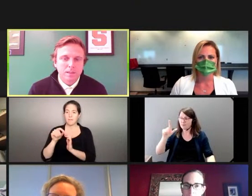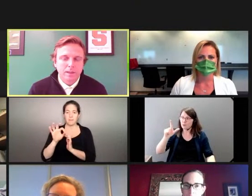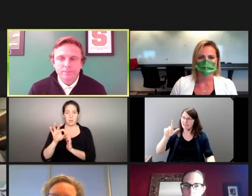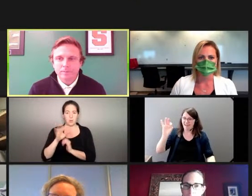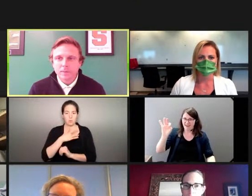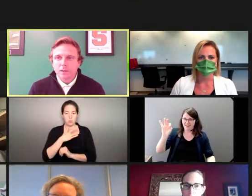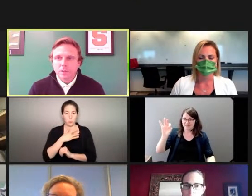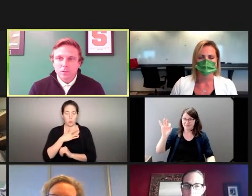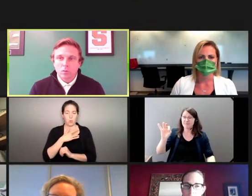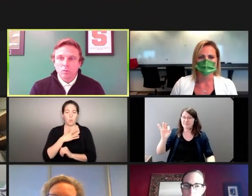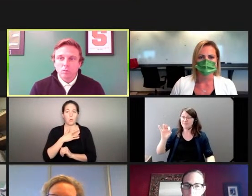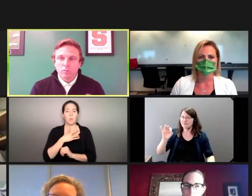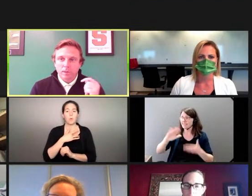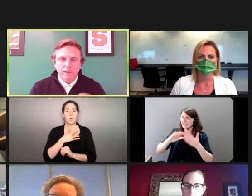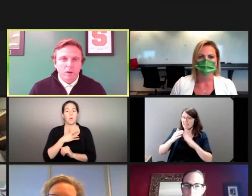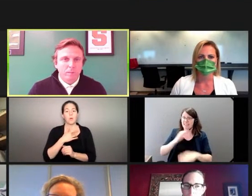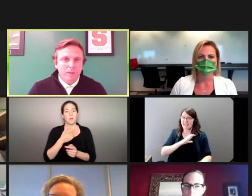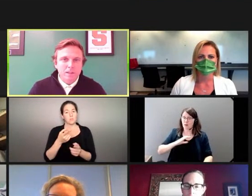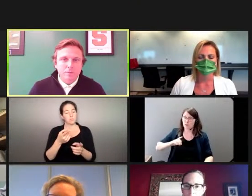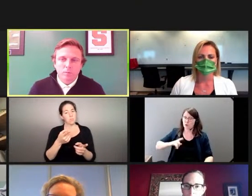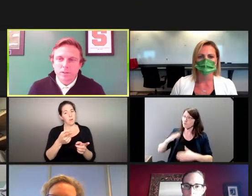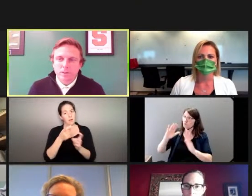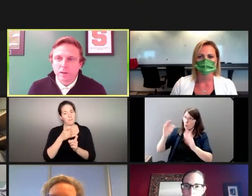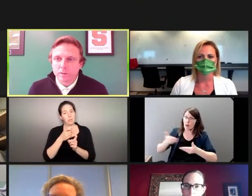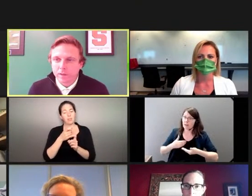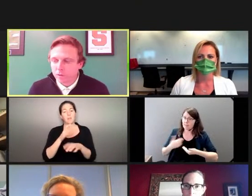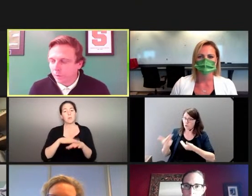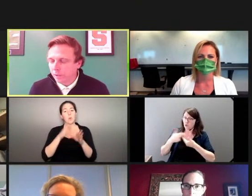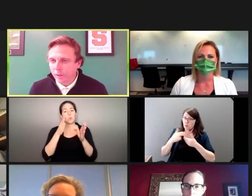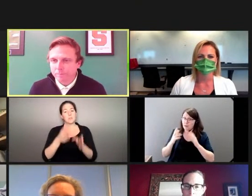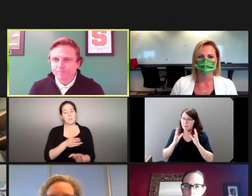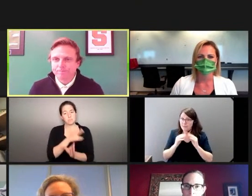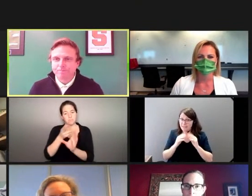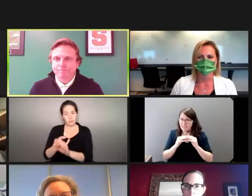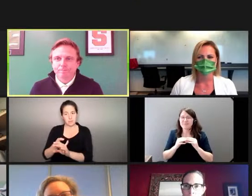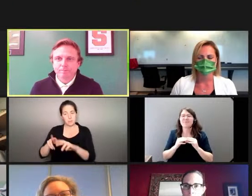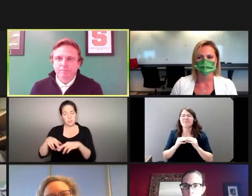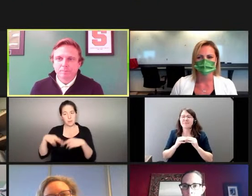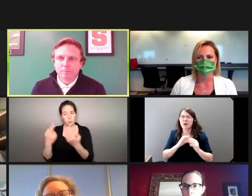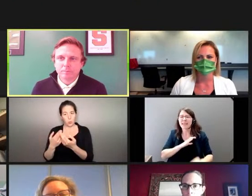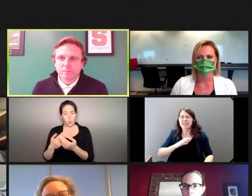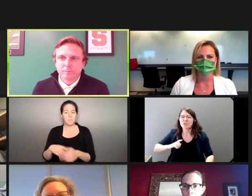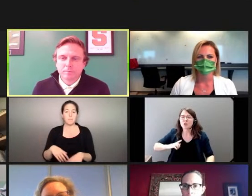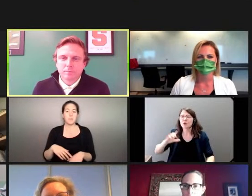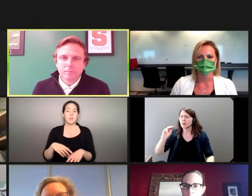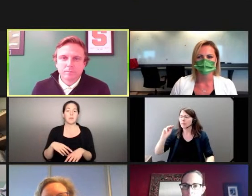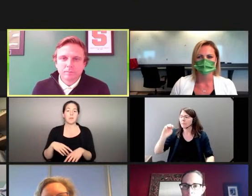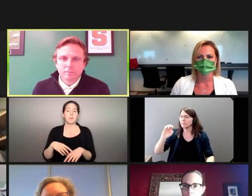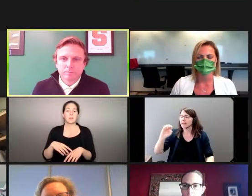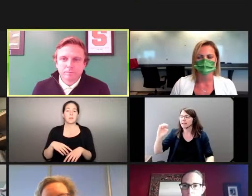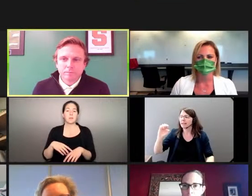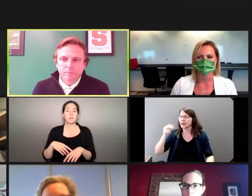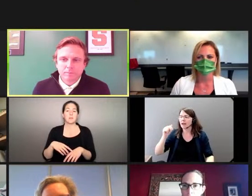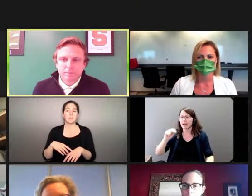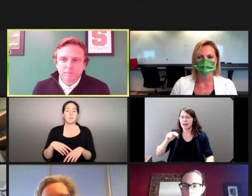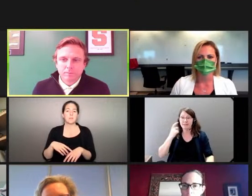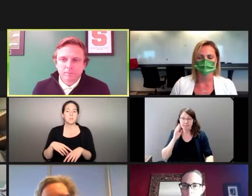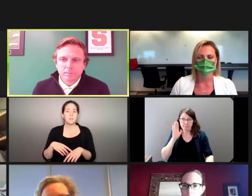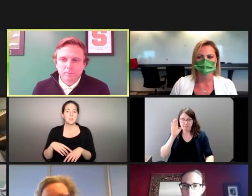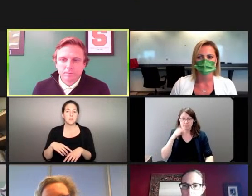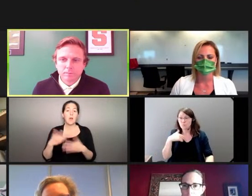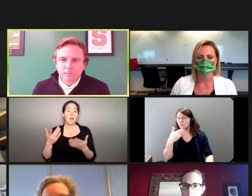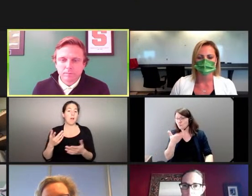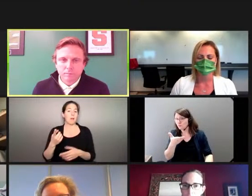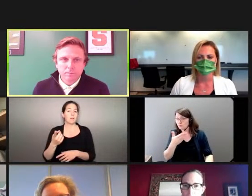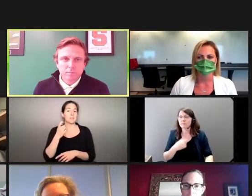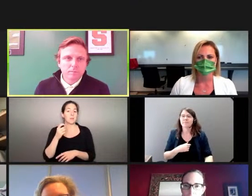discuss there. So Caroline Meehan has raised her hand. So Councillor Meehan, go ahead. Thank you very much, Chair. I guess just one